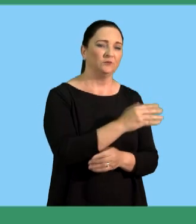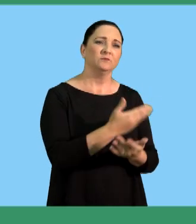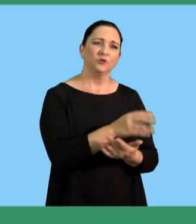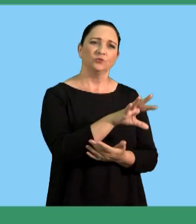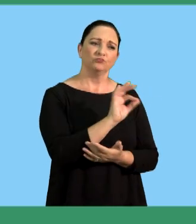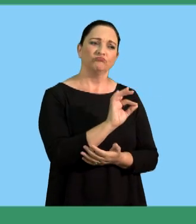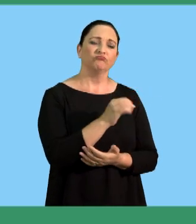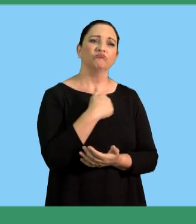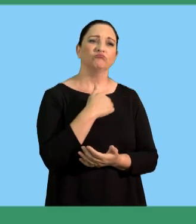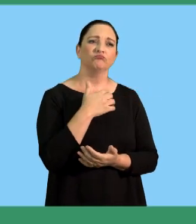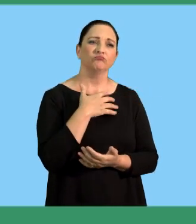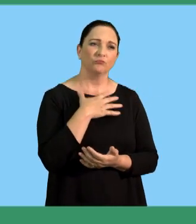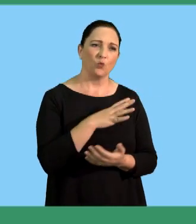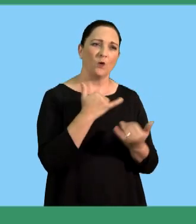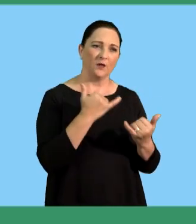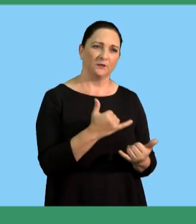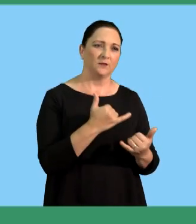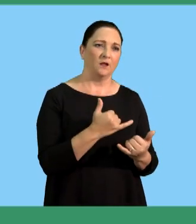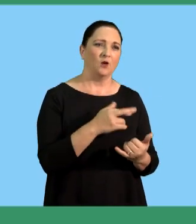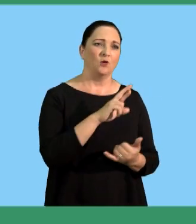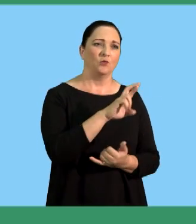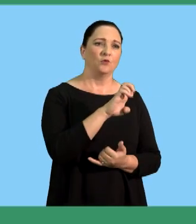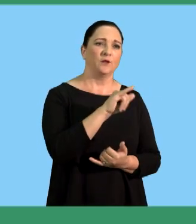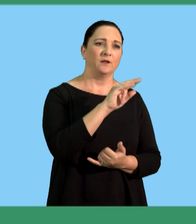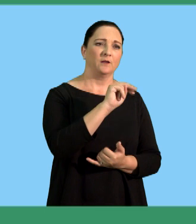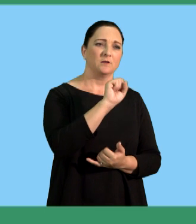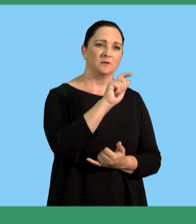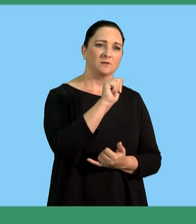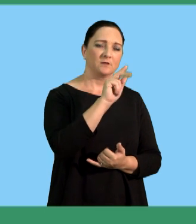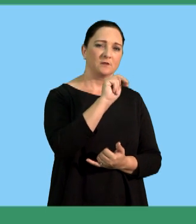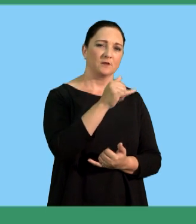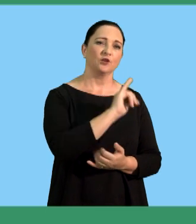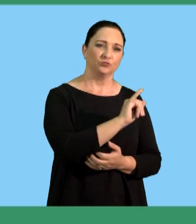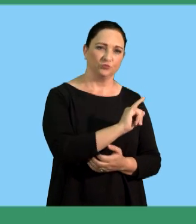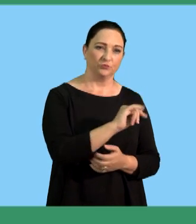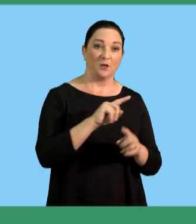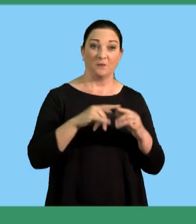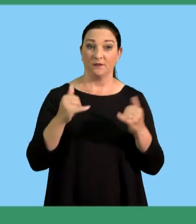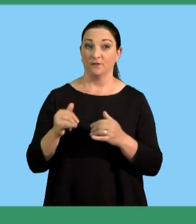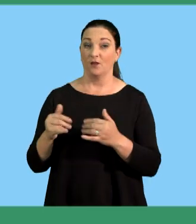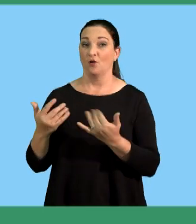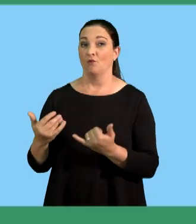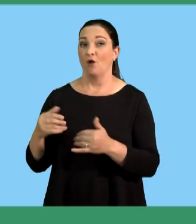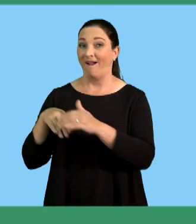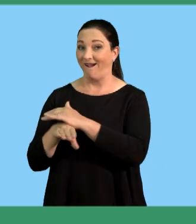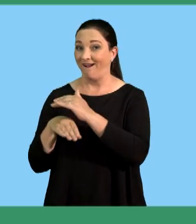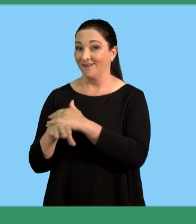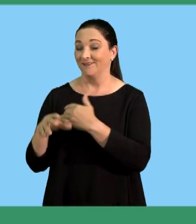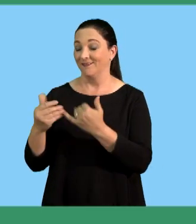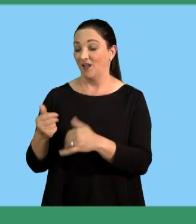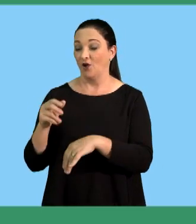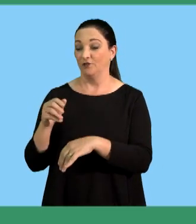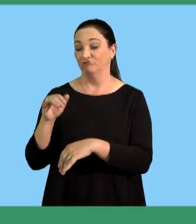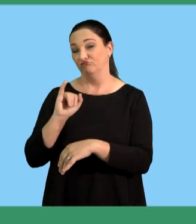can choose to reinstate the insured, whereas with under insurance, the insurer will implement the average